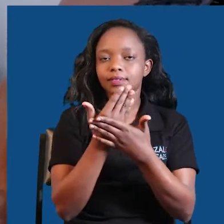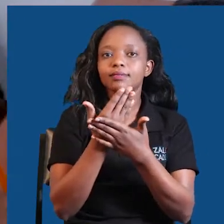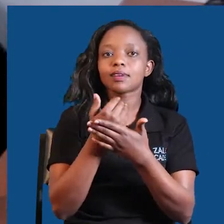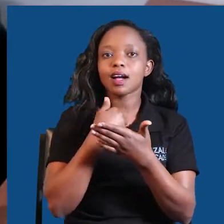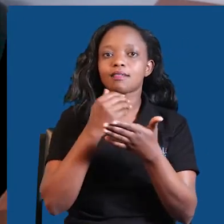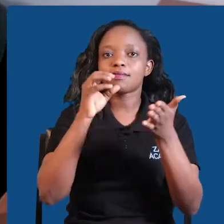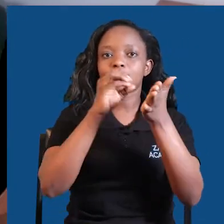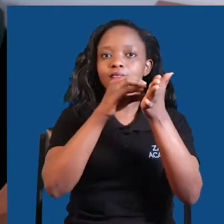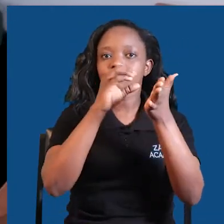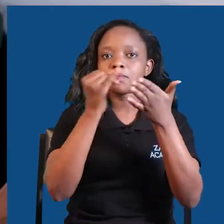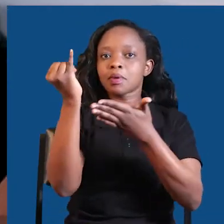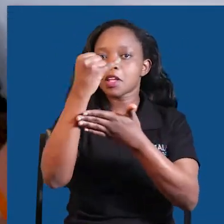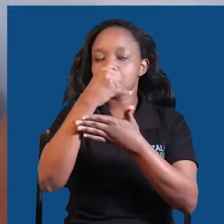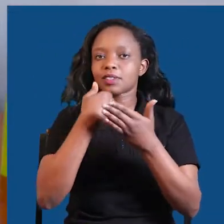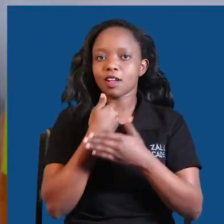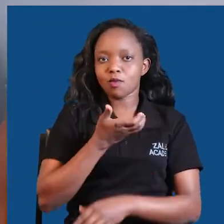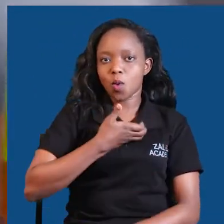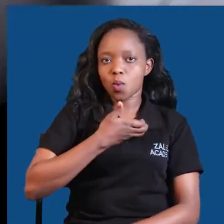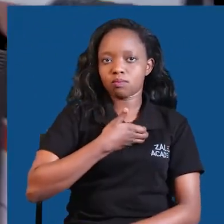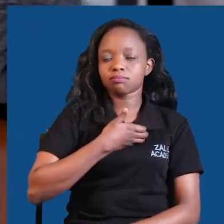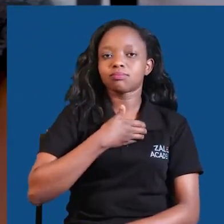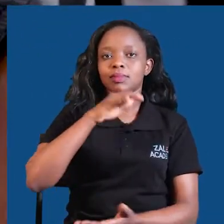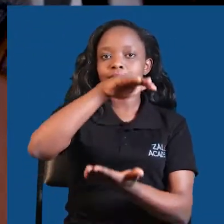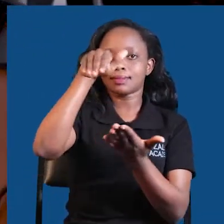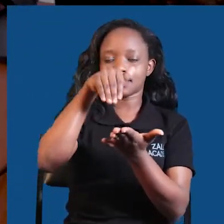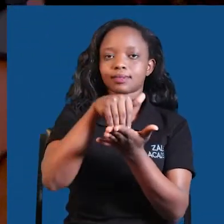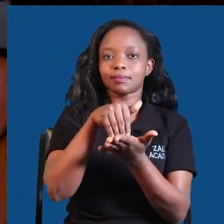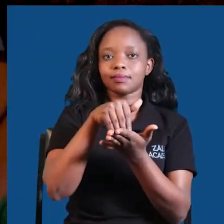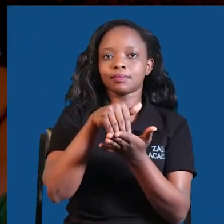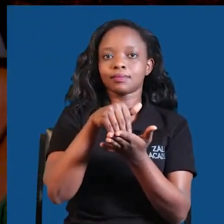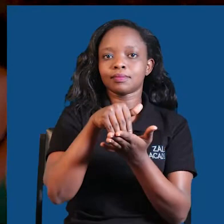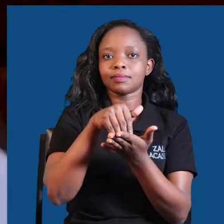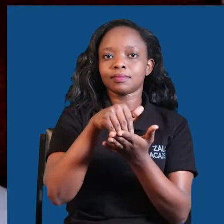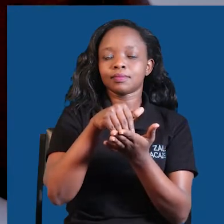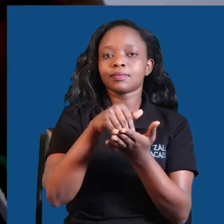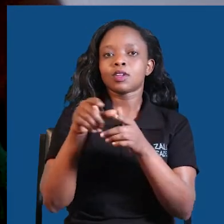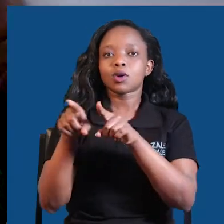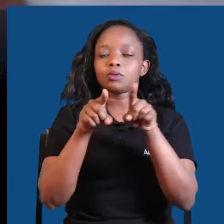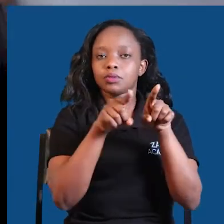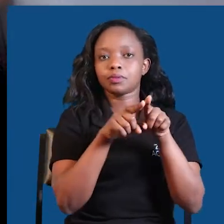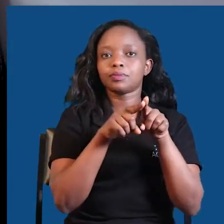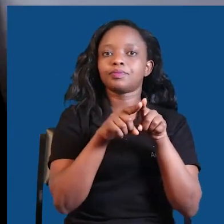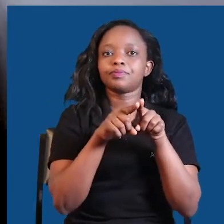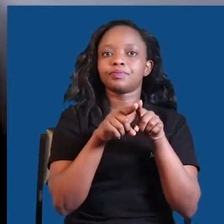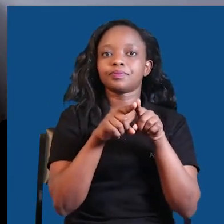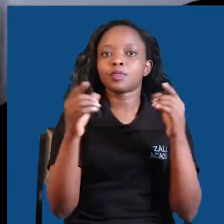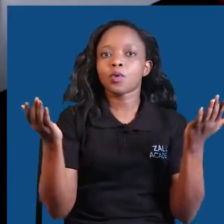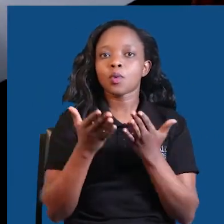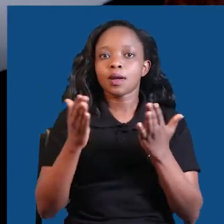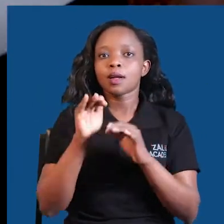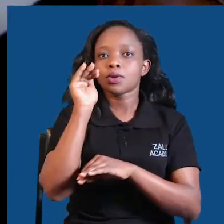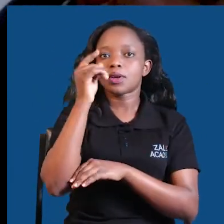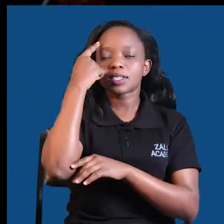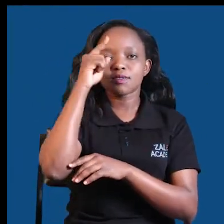page. You have a logo somewhere, maybe in the middle, Cindy. The form in the middle also. And